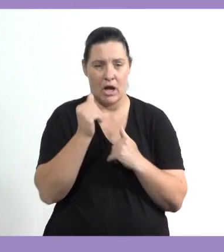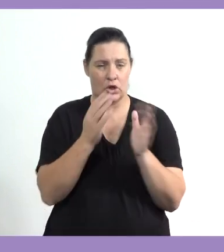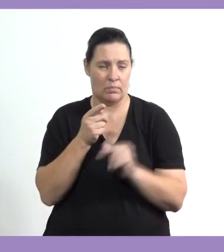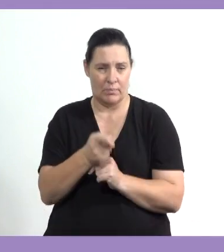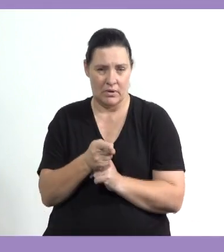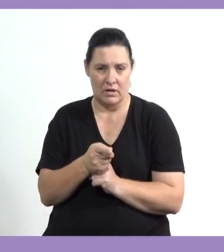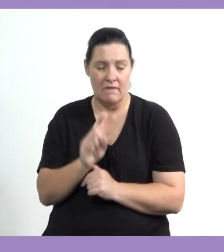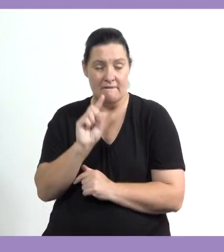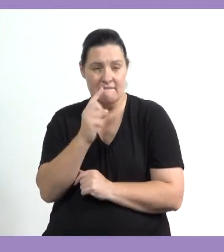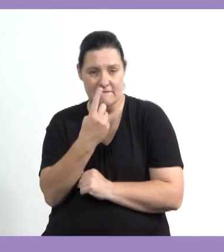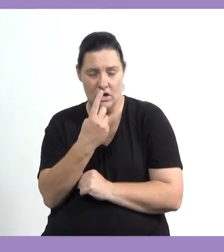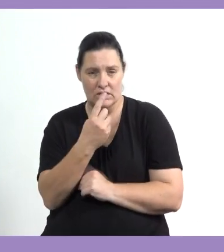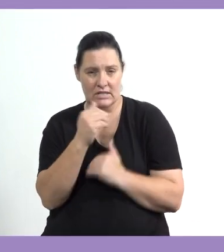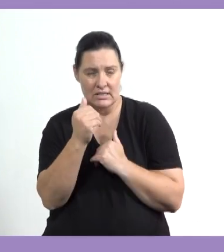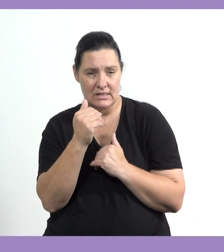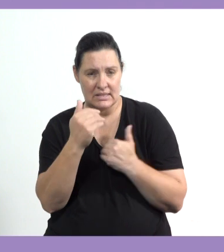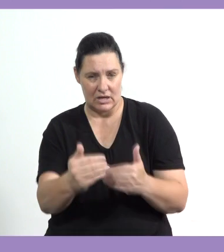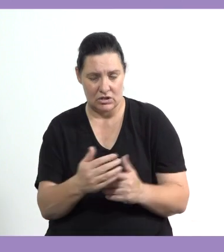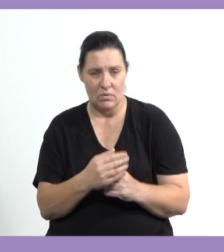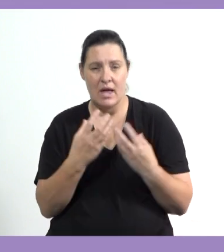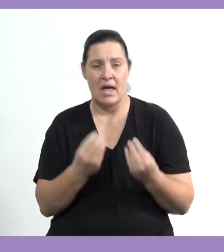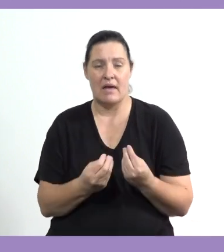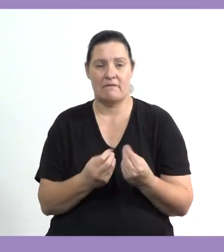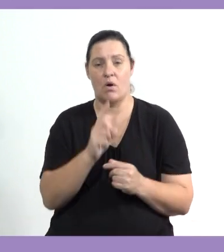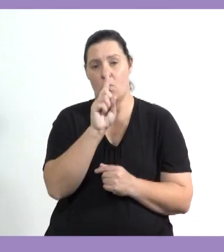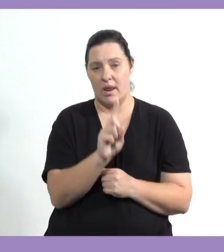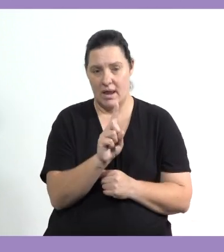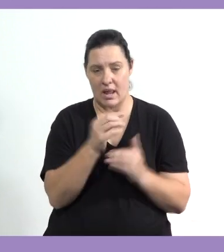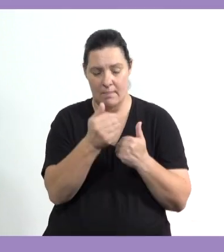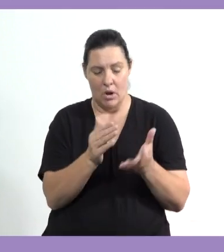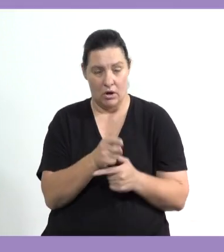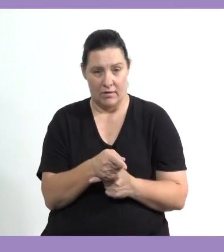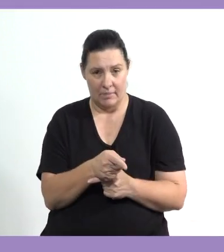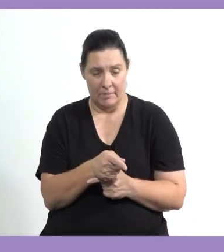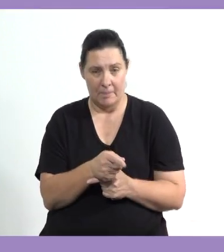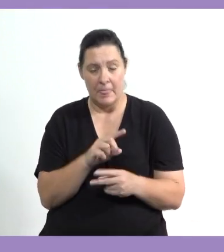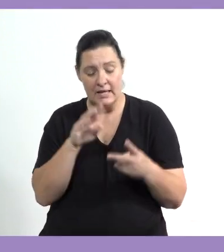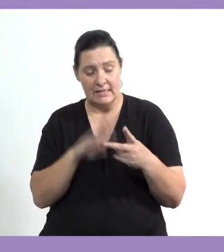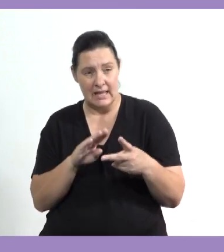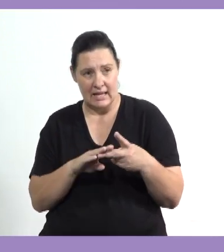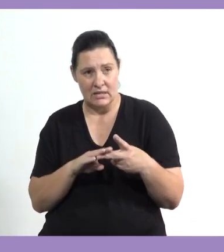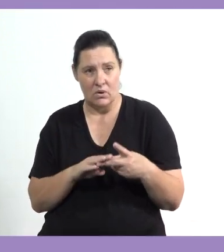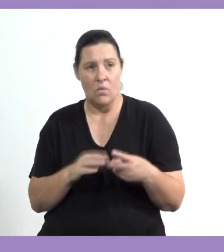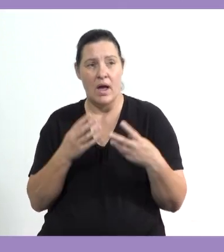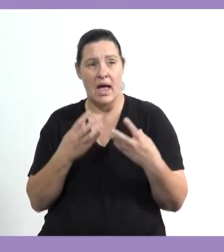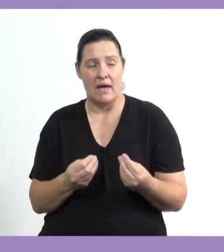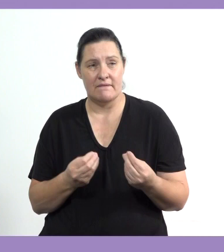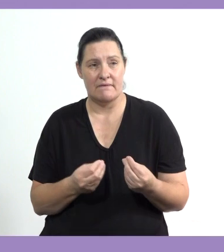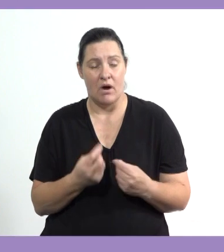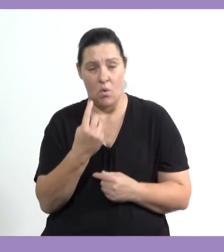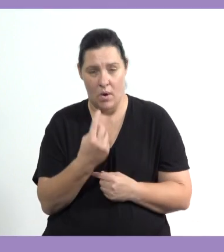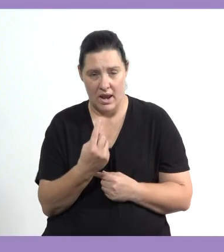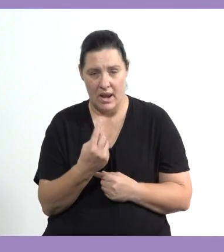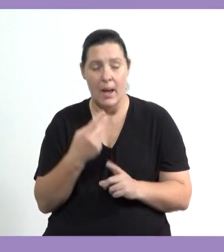of cubes. So if we look at the first stage there, we have only 1 cube. But if we look at the second stage, it's actually